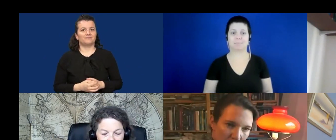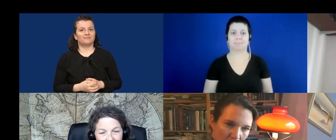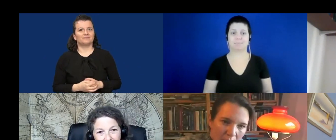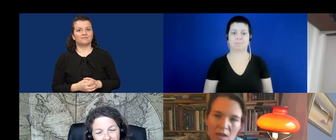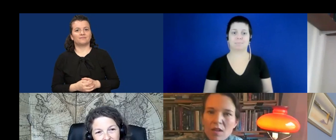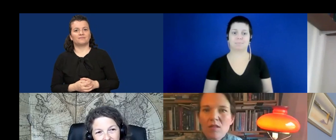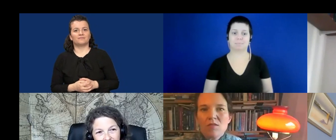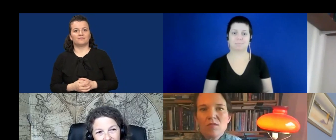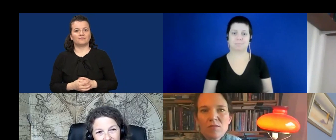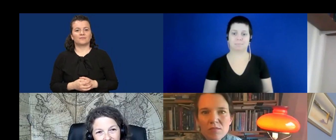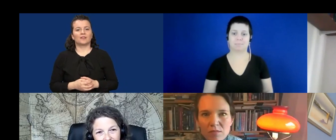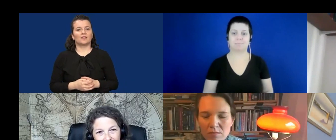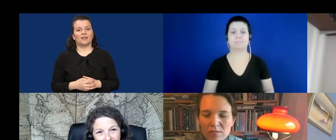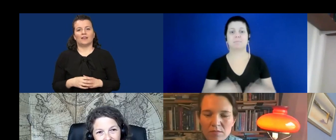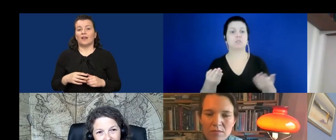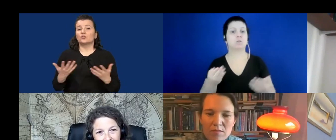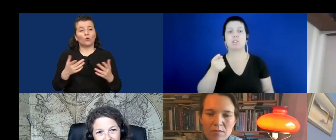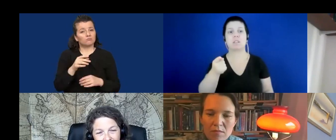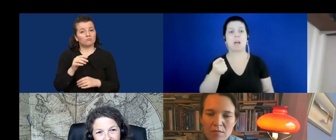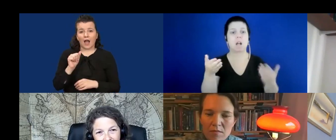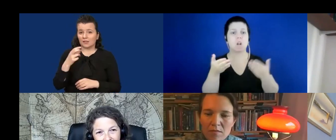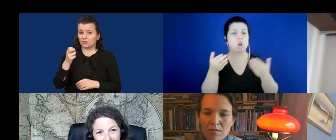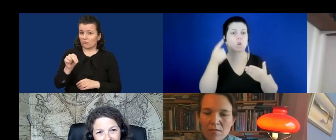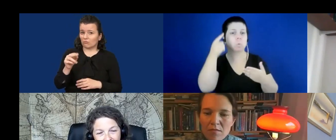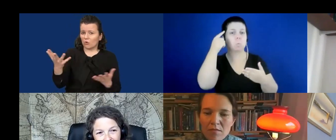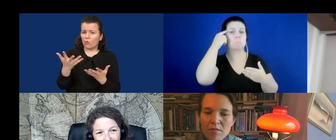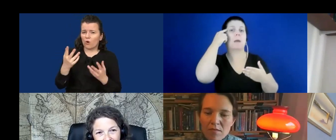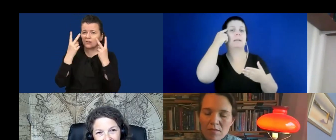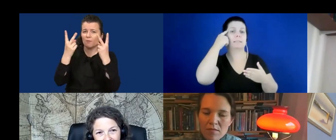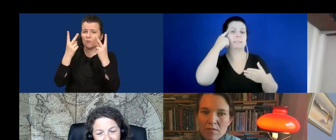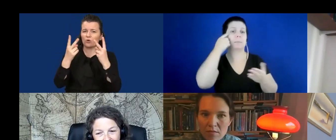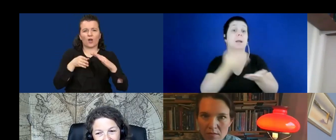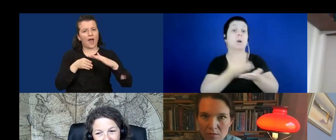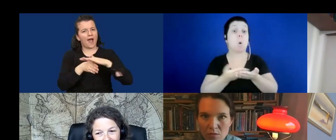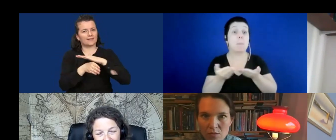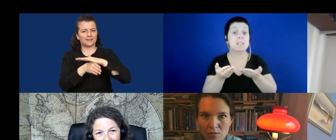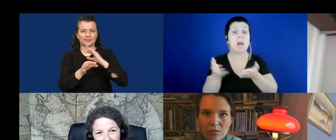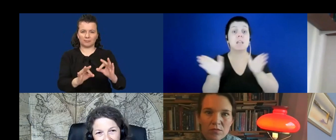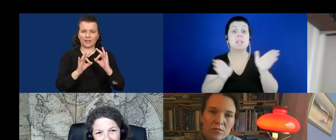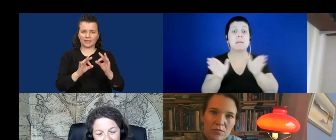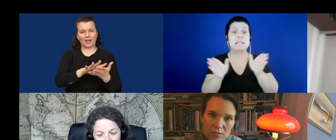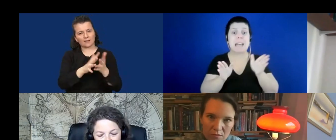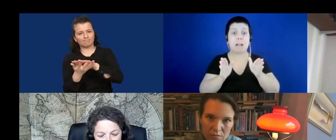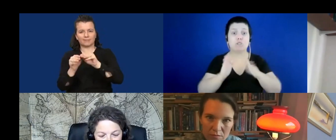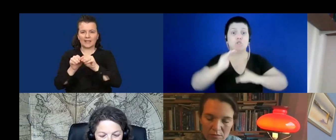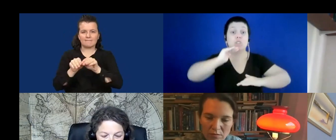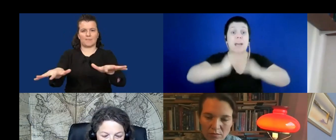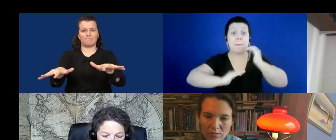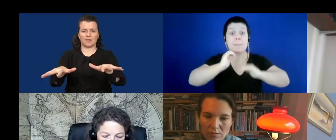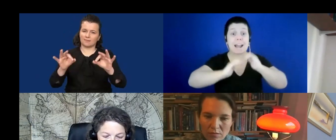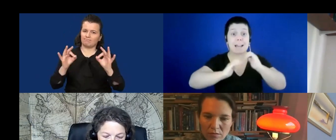what you think is important at the moment for implementing accessibility in practice at country level.